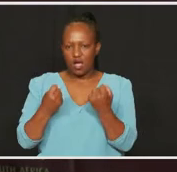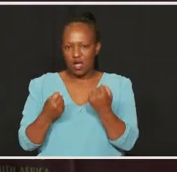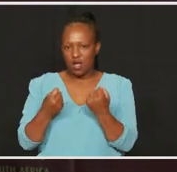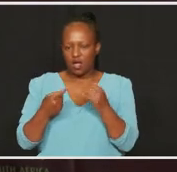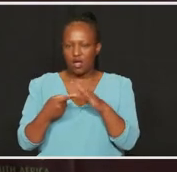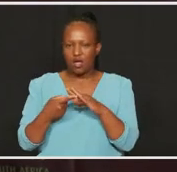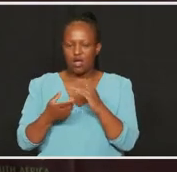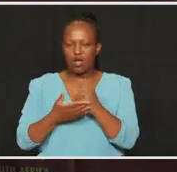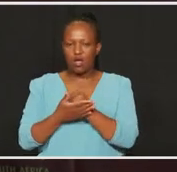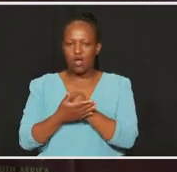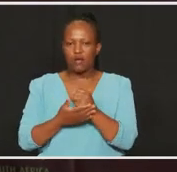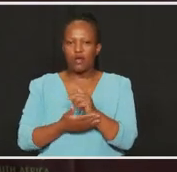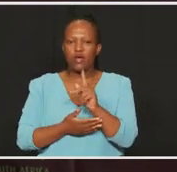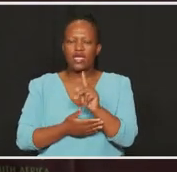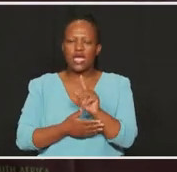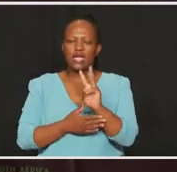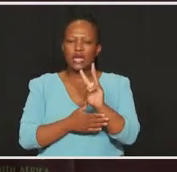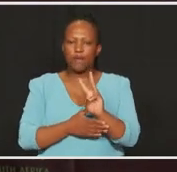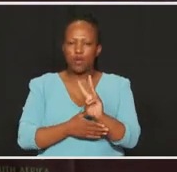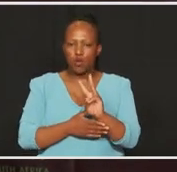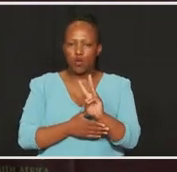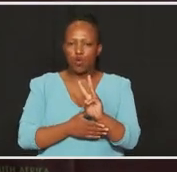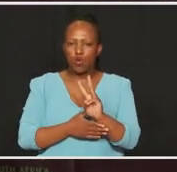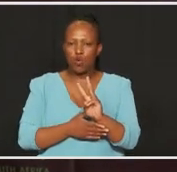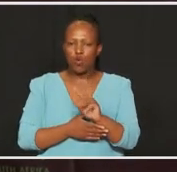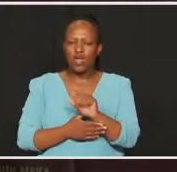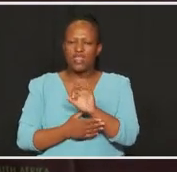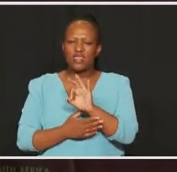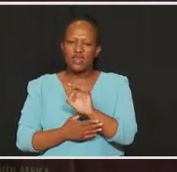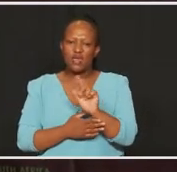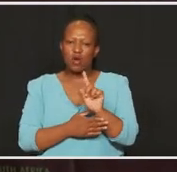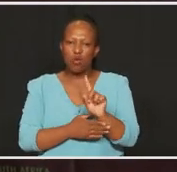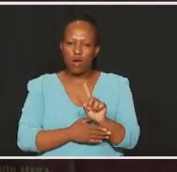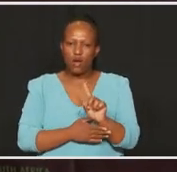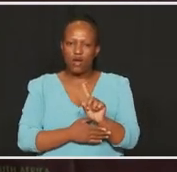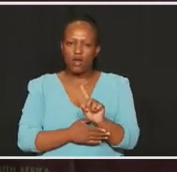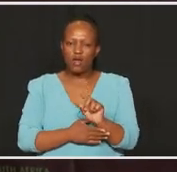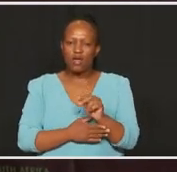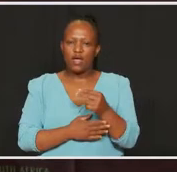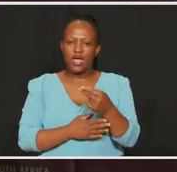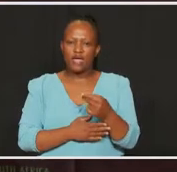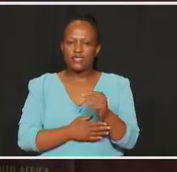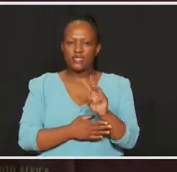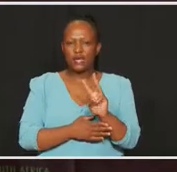registration number KW 3-1 hwgp